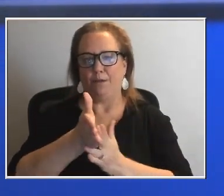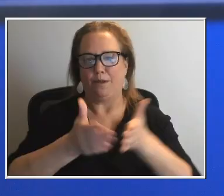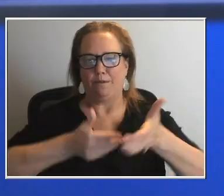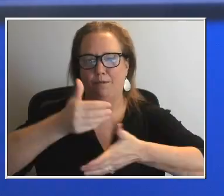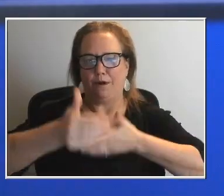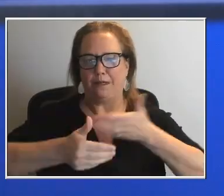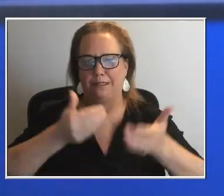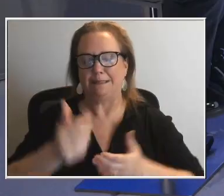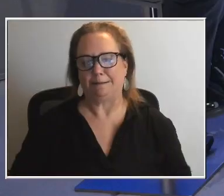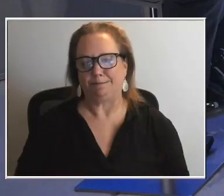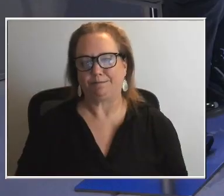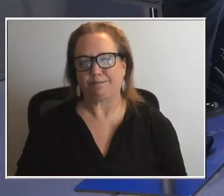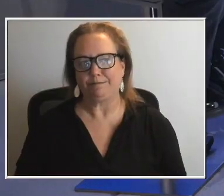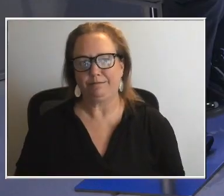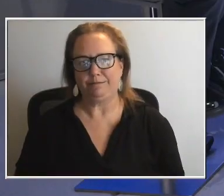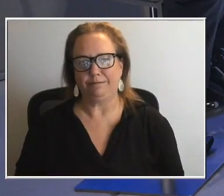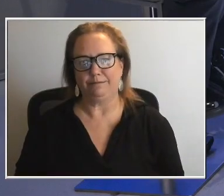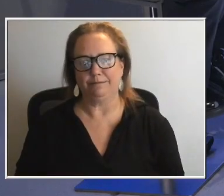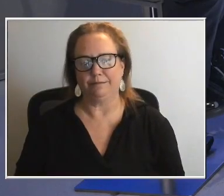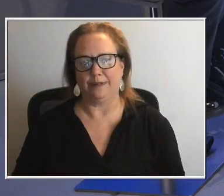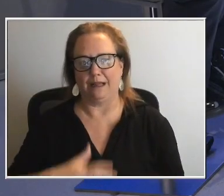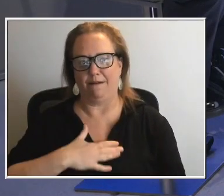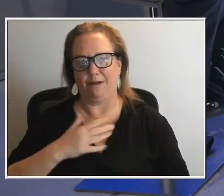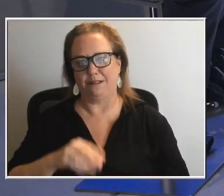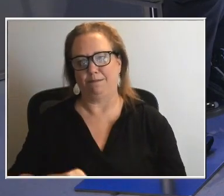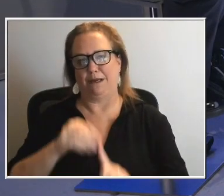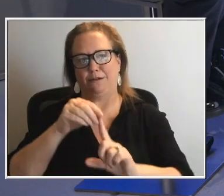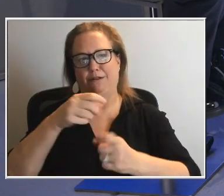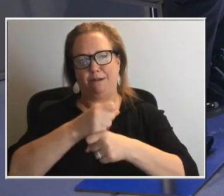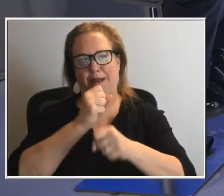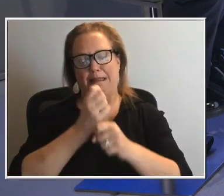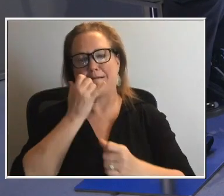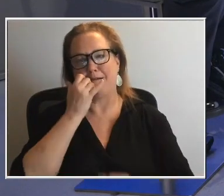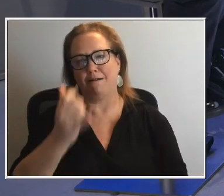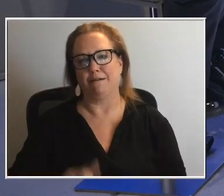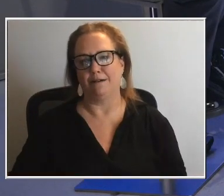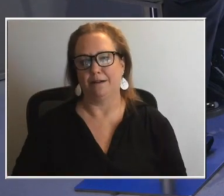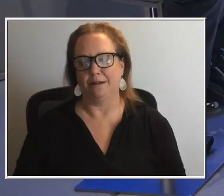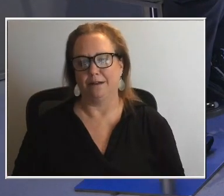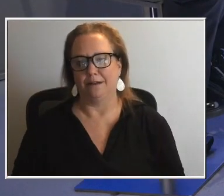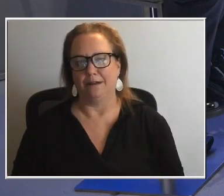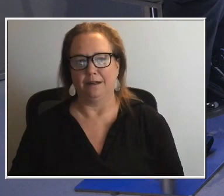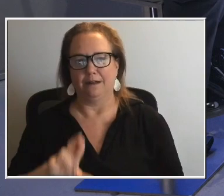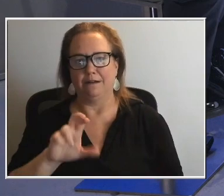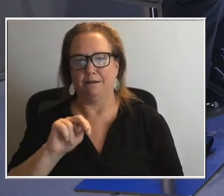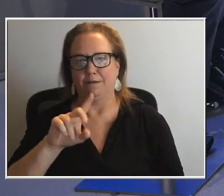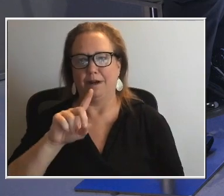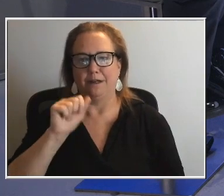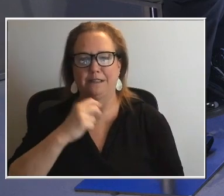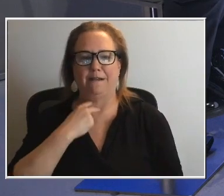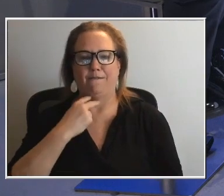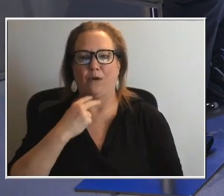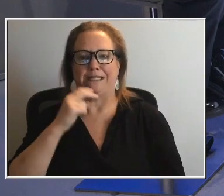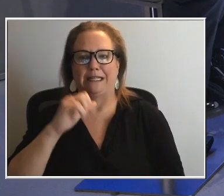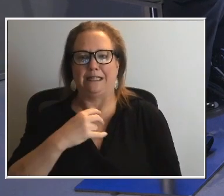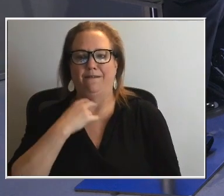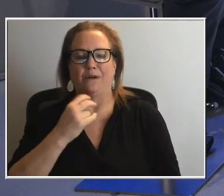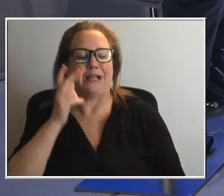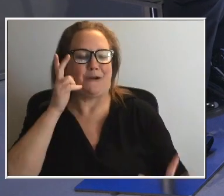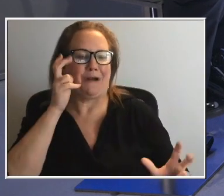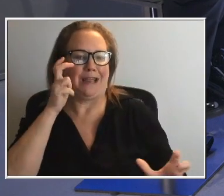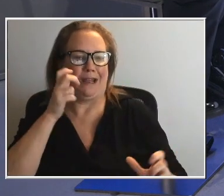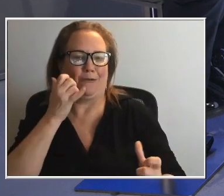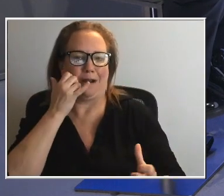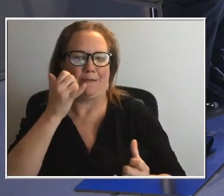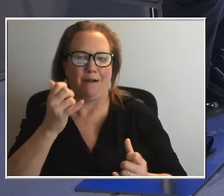journey. Well, I feel very special to be able to have made that call. Yeah. Well, just listening to Rhonda's voice, I'm thinking that's kind of the voice I think I might want to hear when I'm going through